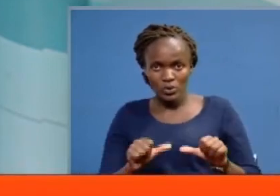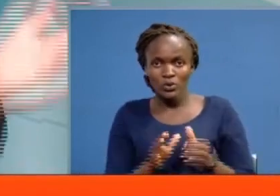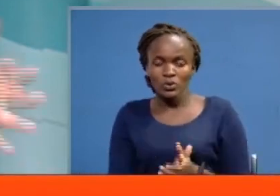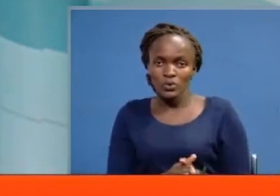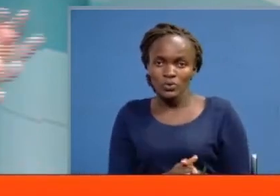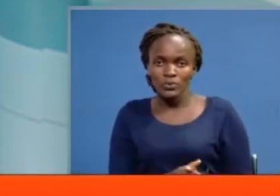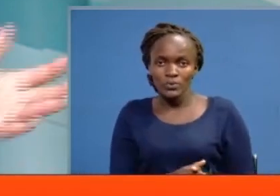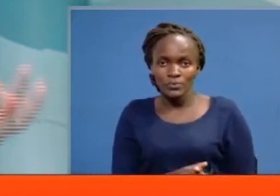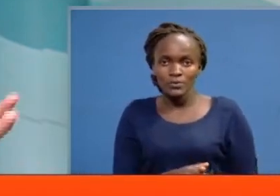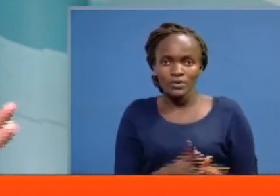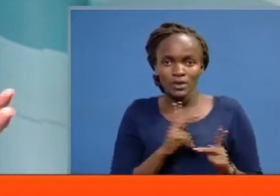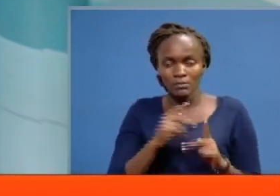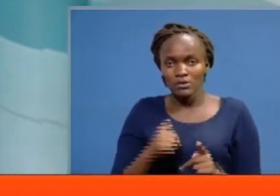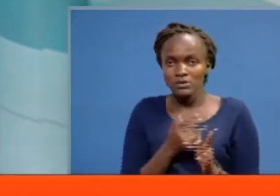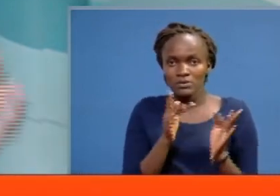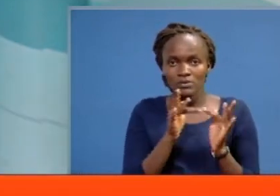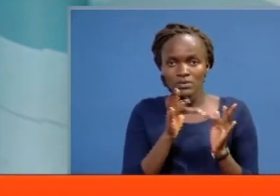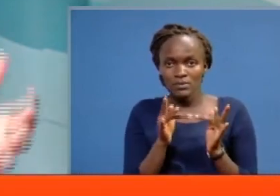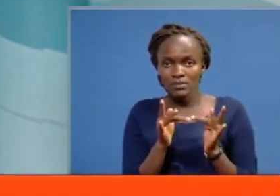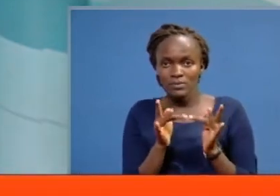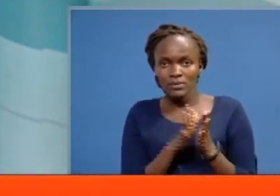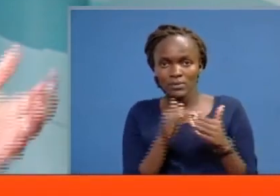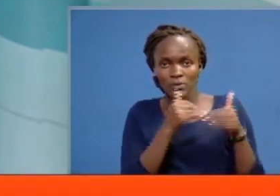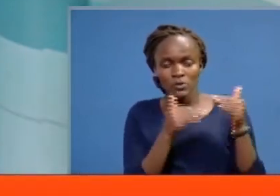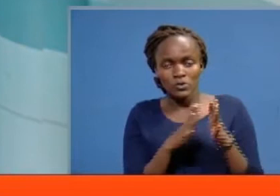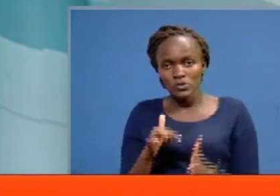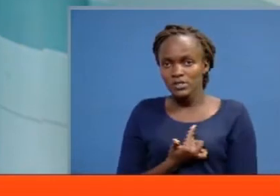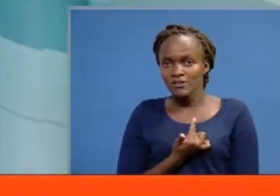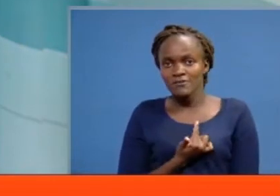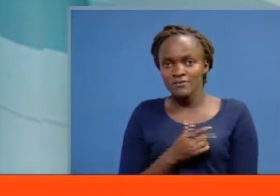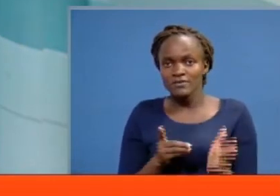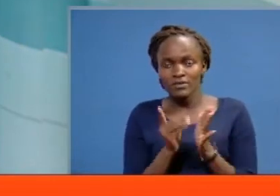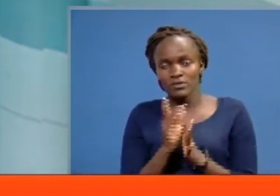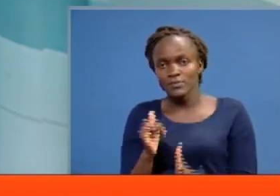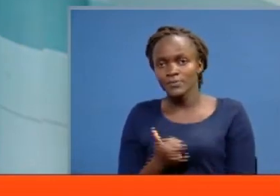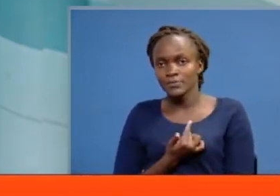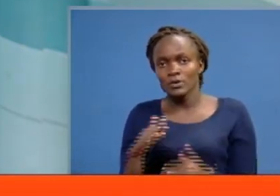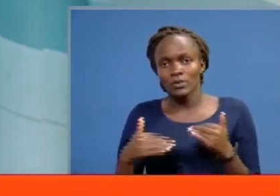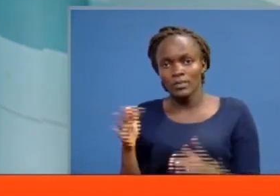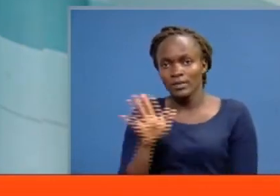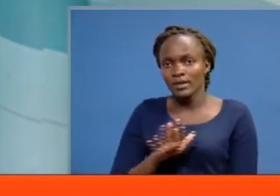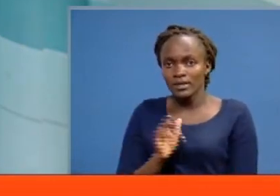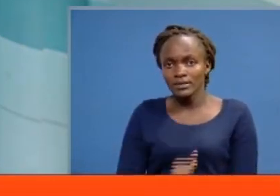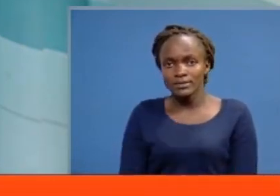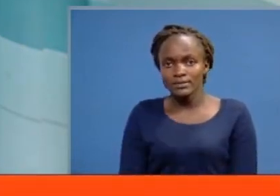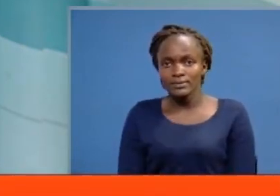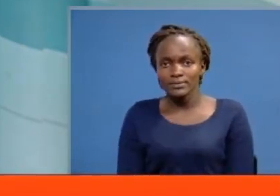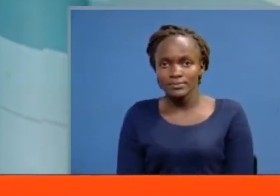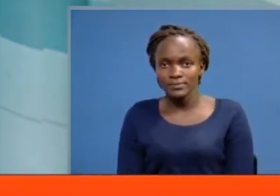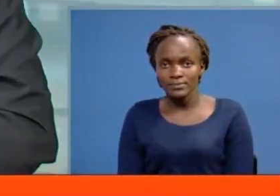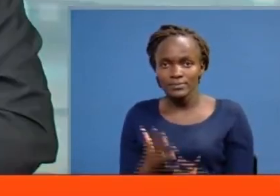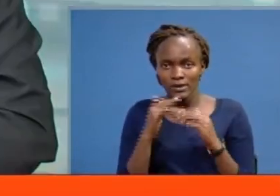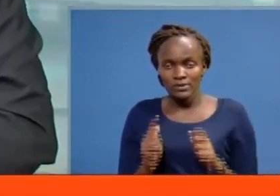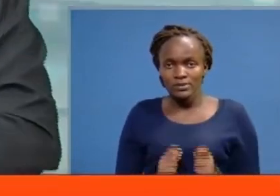continuously putting yourself online is building your brand around those particular areas. Yes. Yeah. And talk about the talents now in